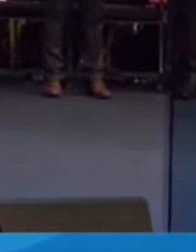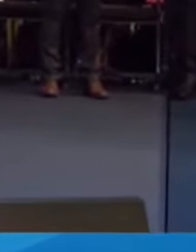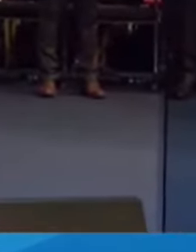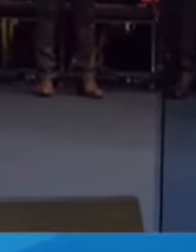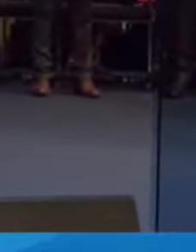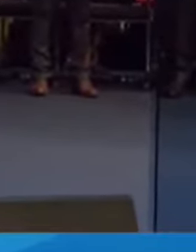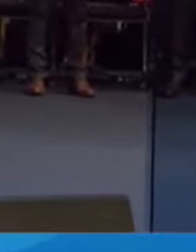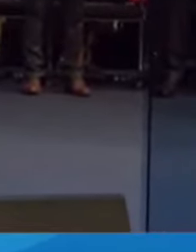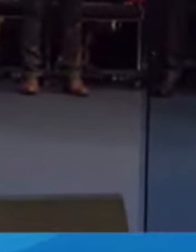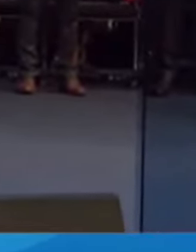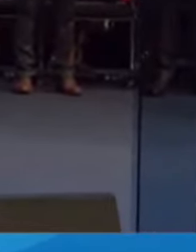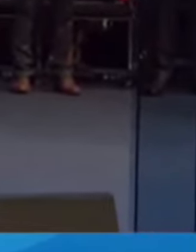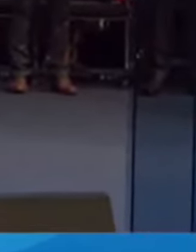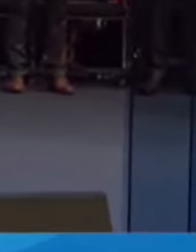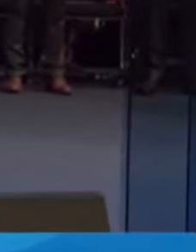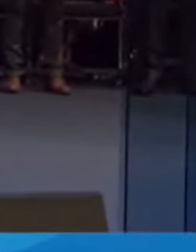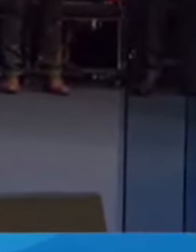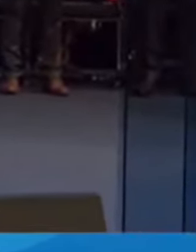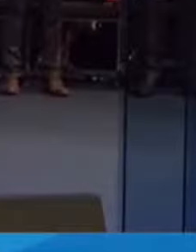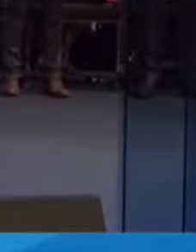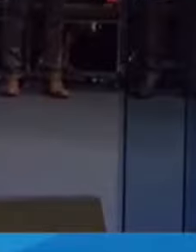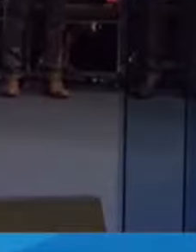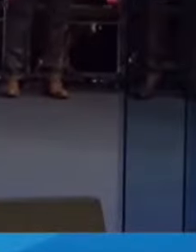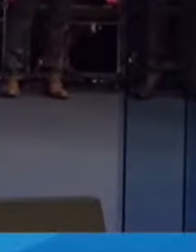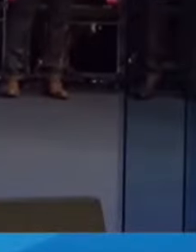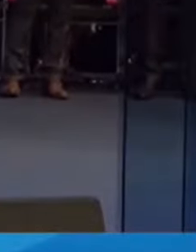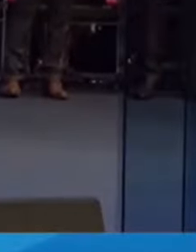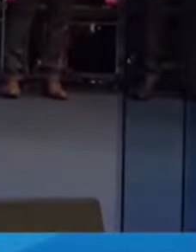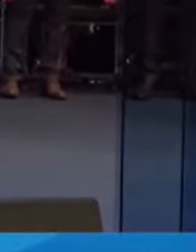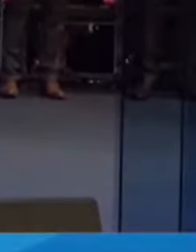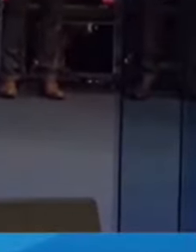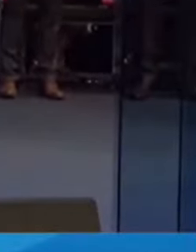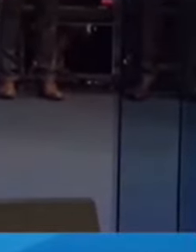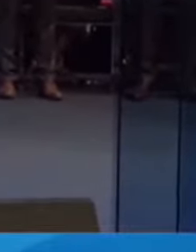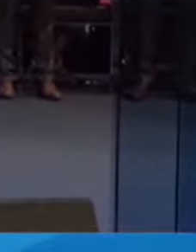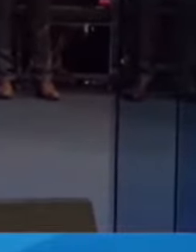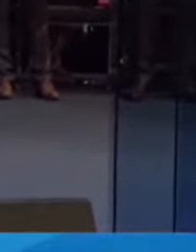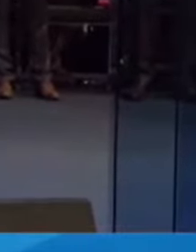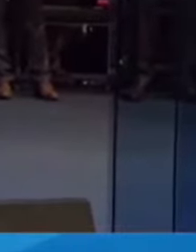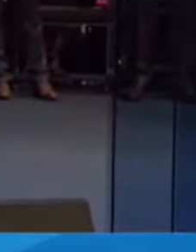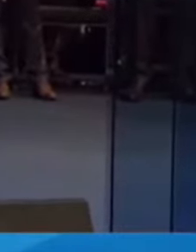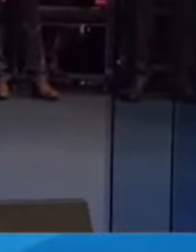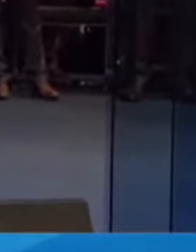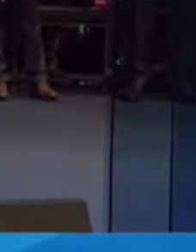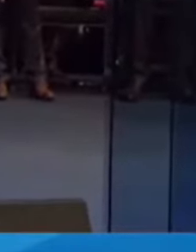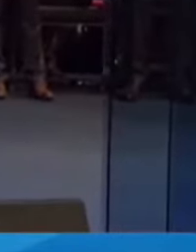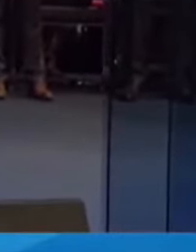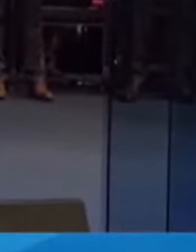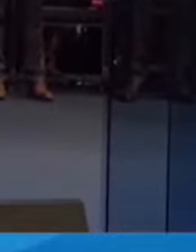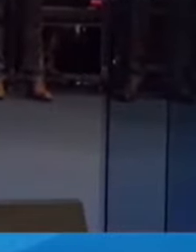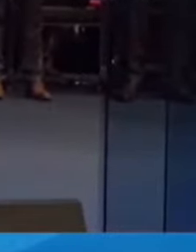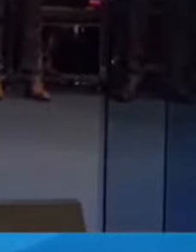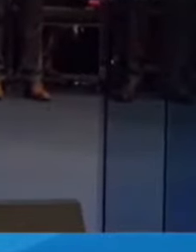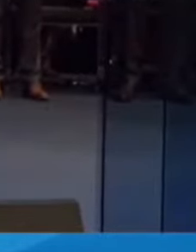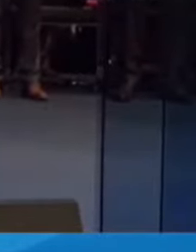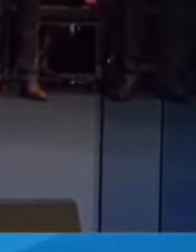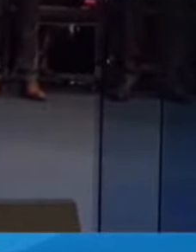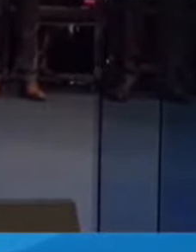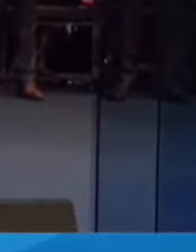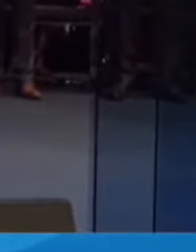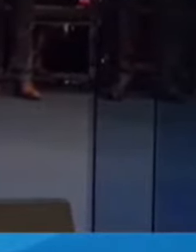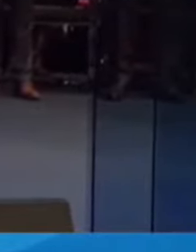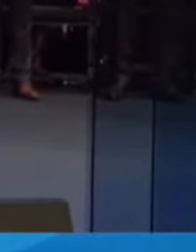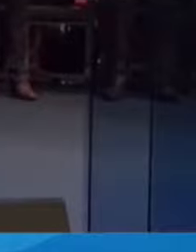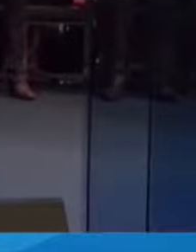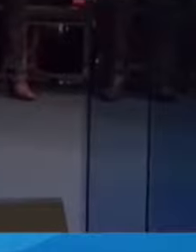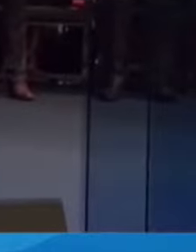sing it quiet Slumbers nor sleeps neither